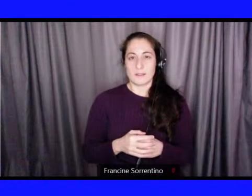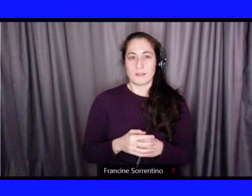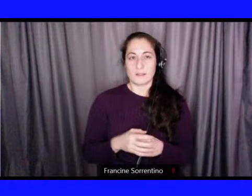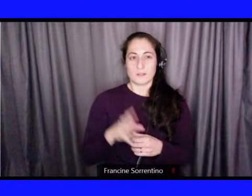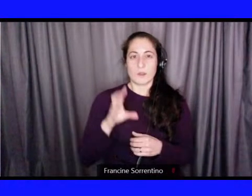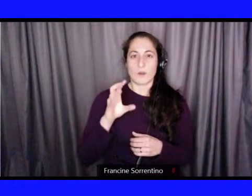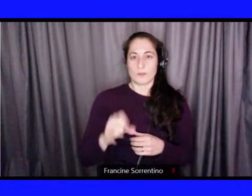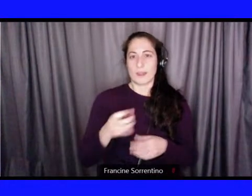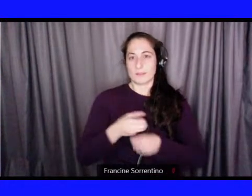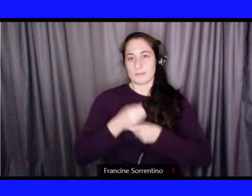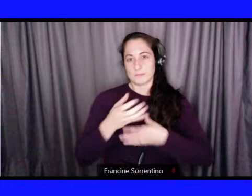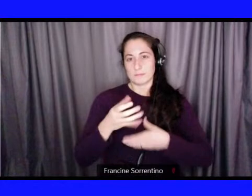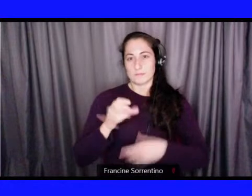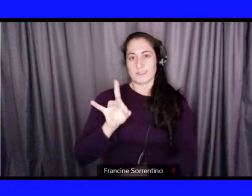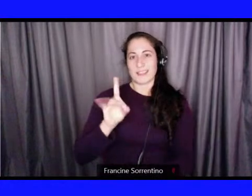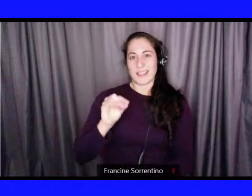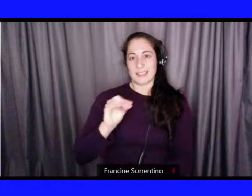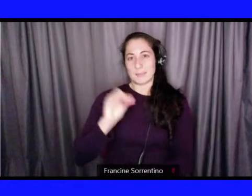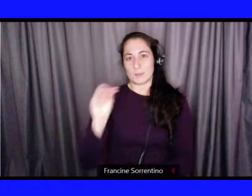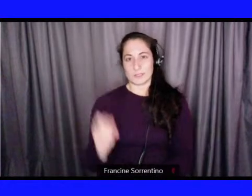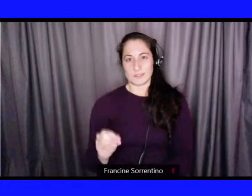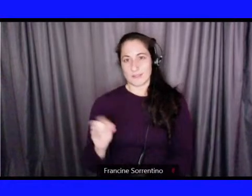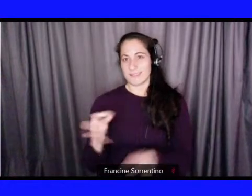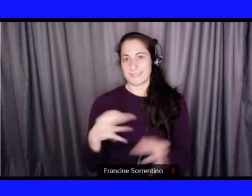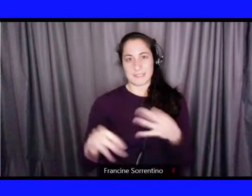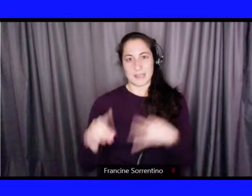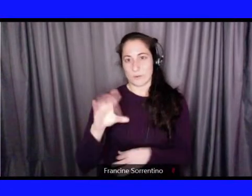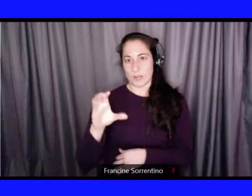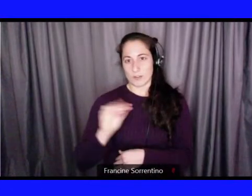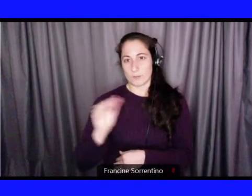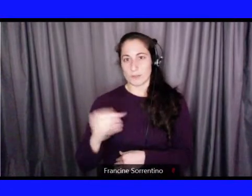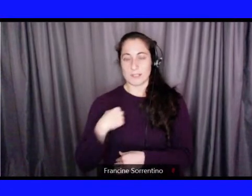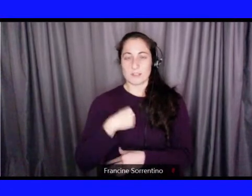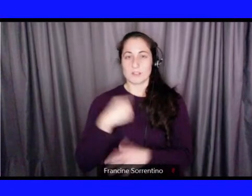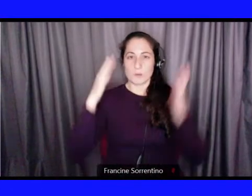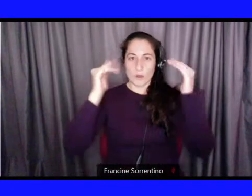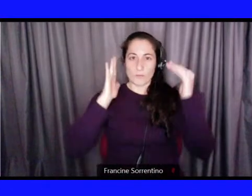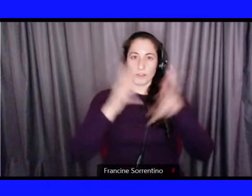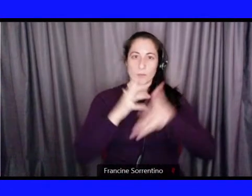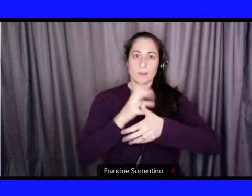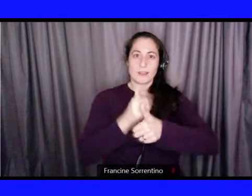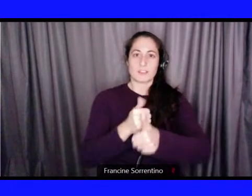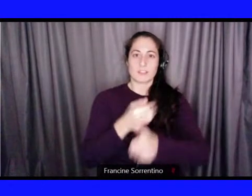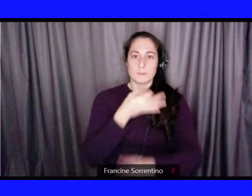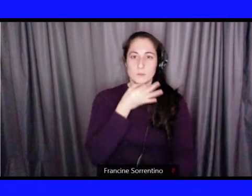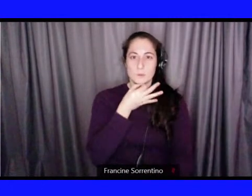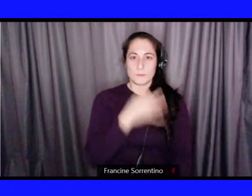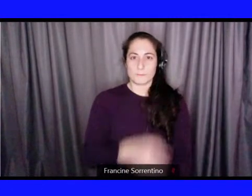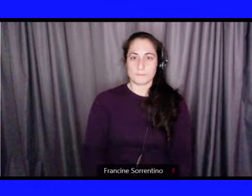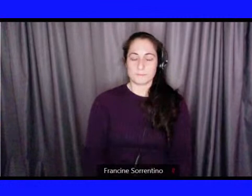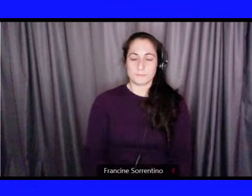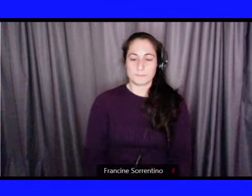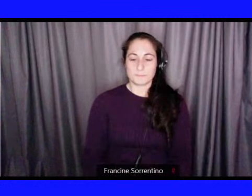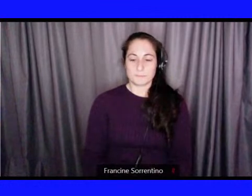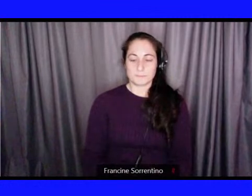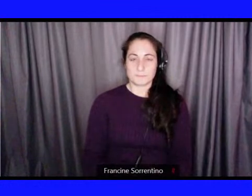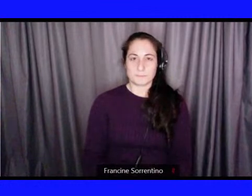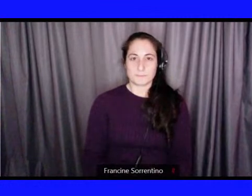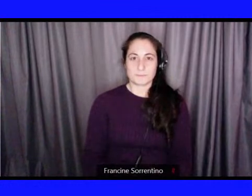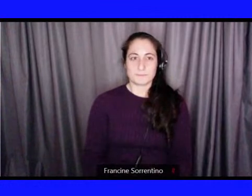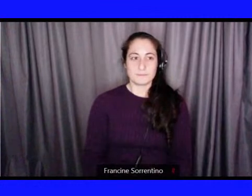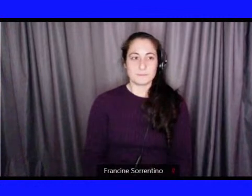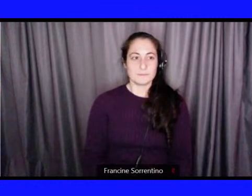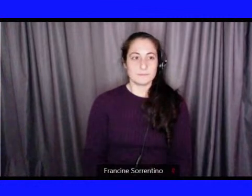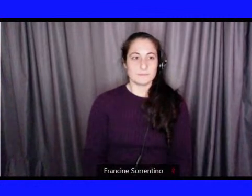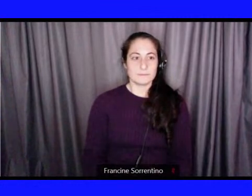we'll be as some of our COVID rate enhancements and other revenues return to normal,